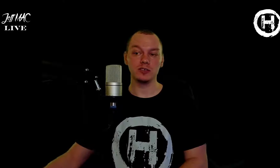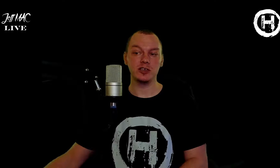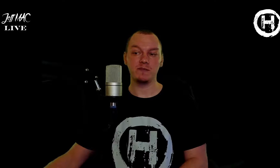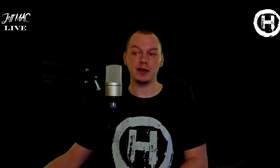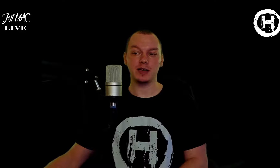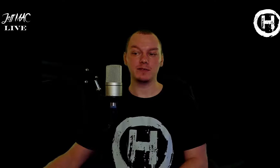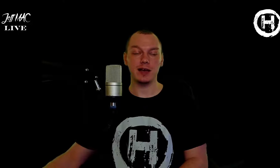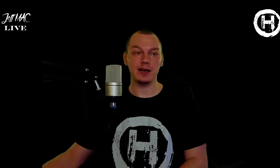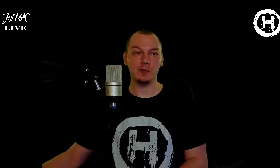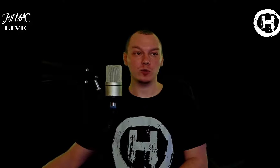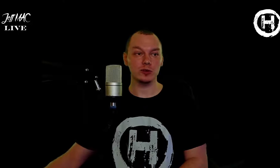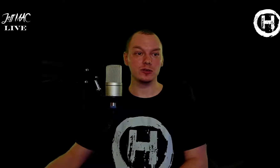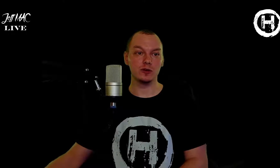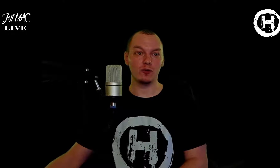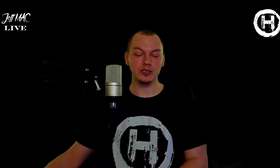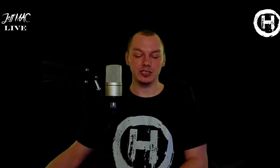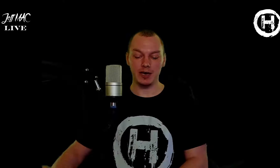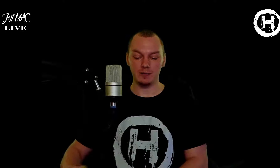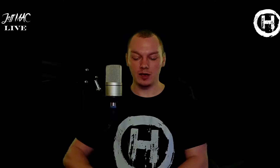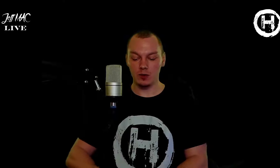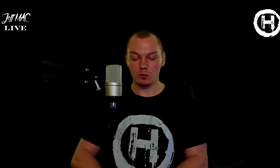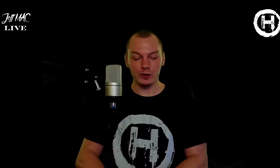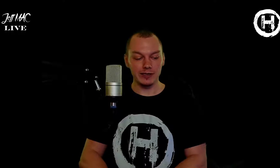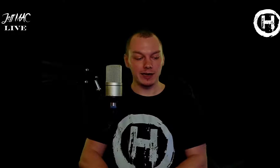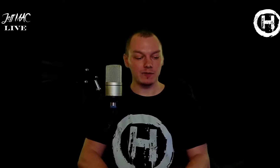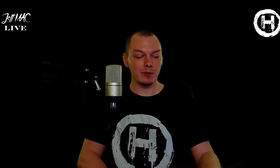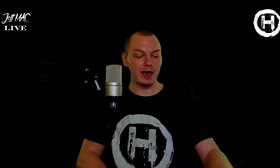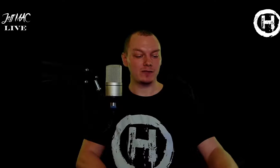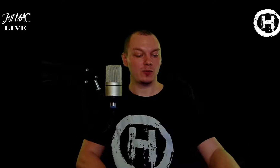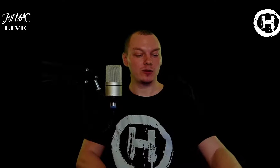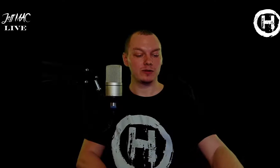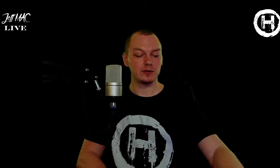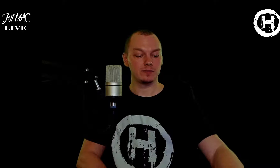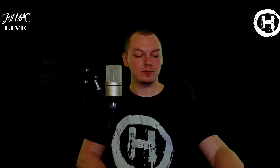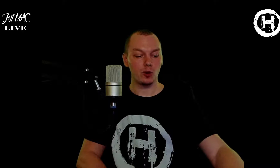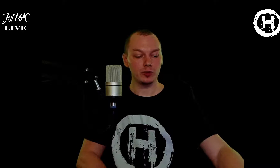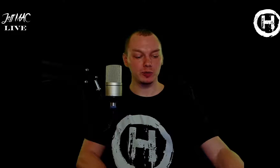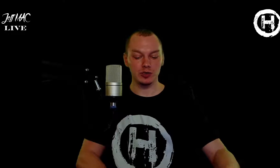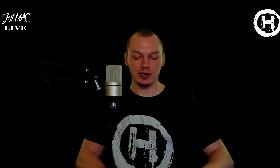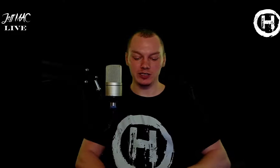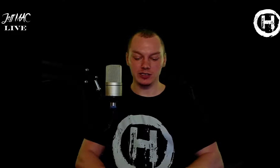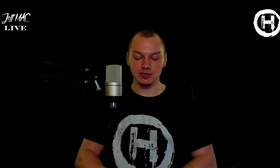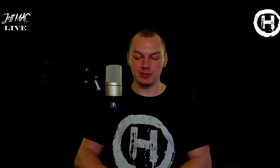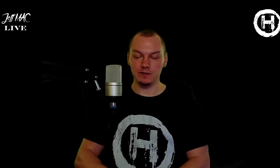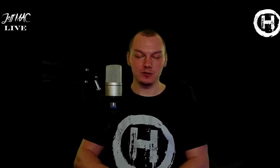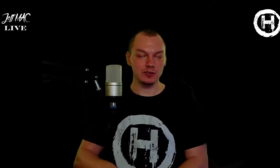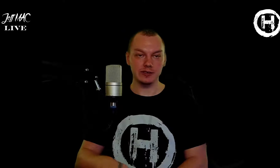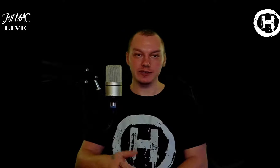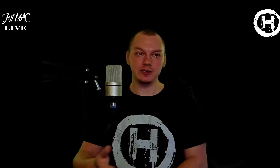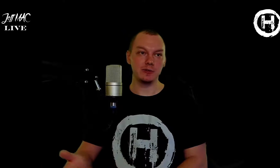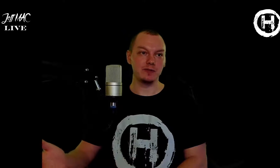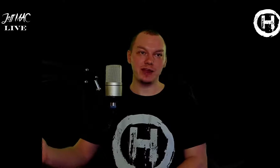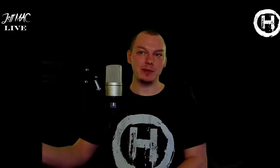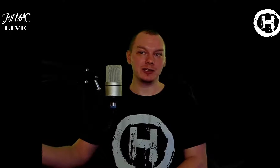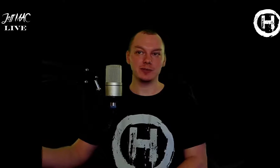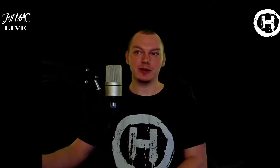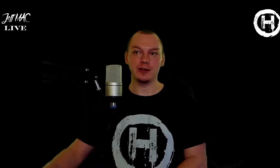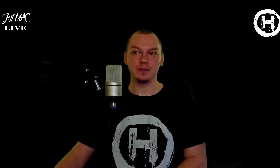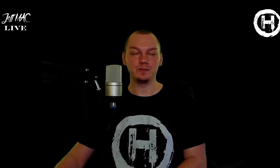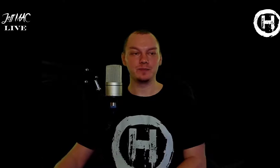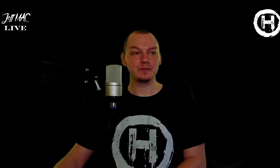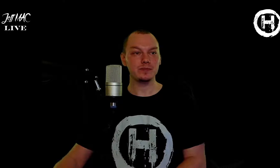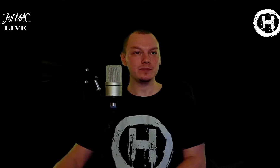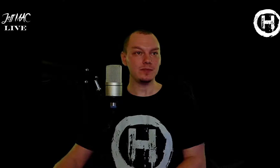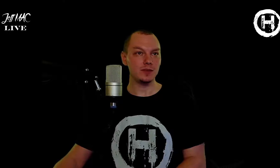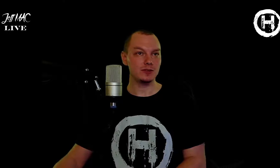going to go over to JeffMacLive.com and we're going to do a voice chat where we can have a back and forth and open communication instead of you just listening to me flap my lips all